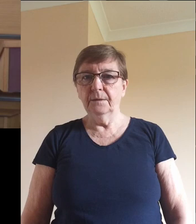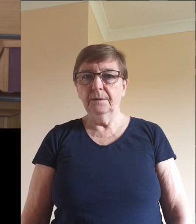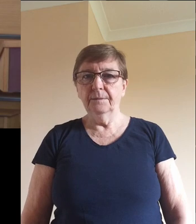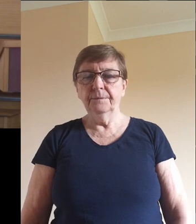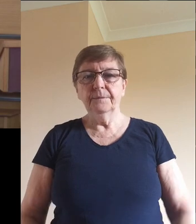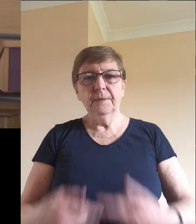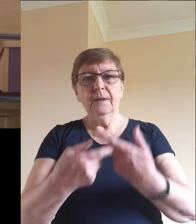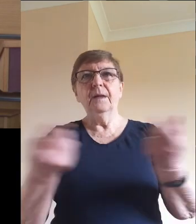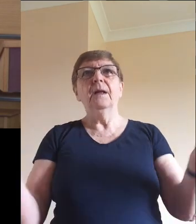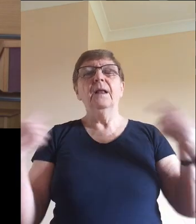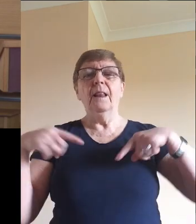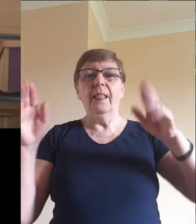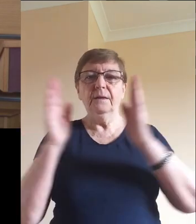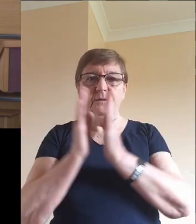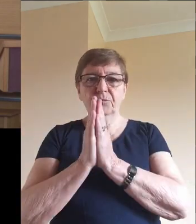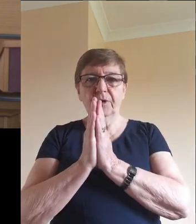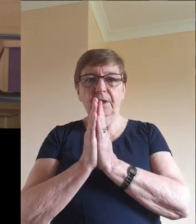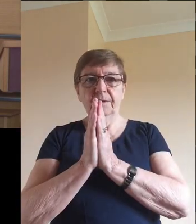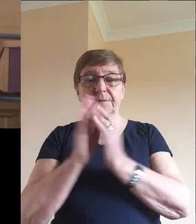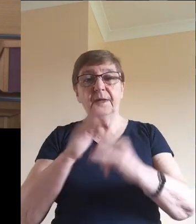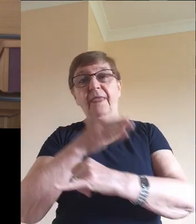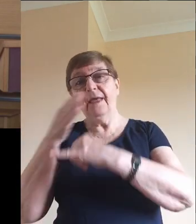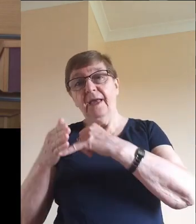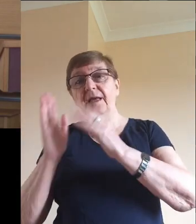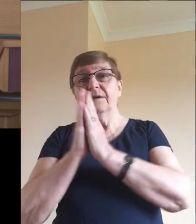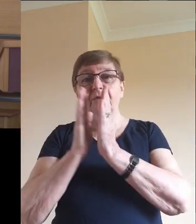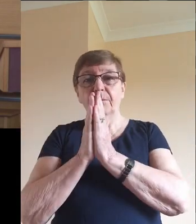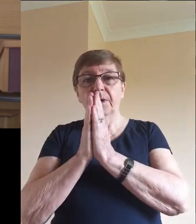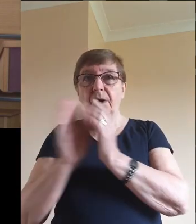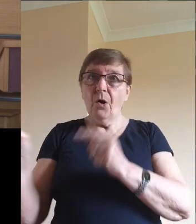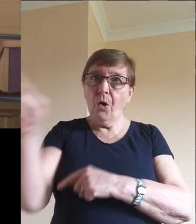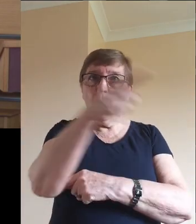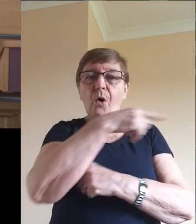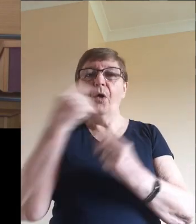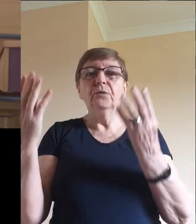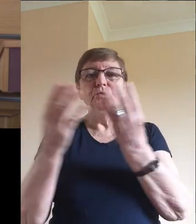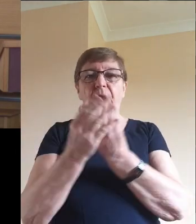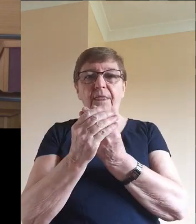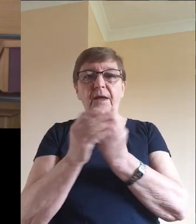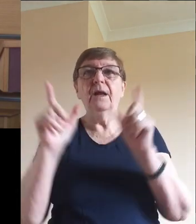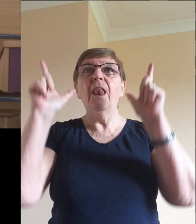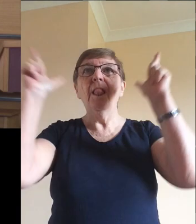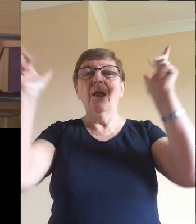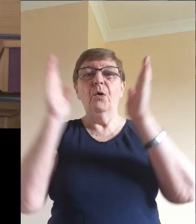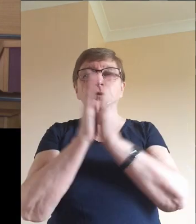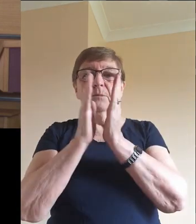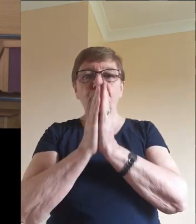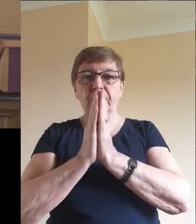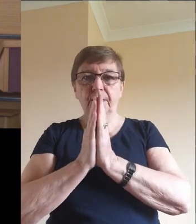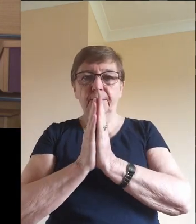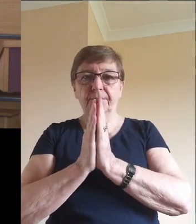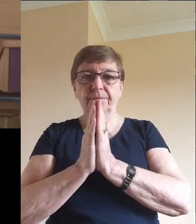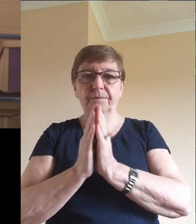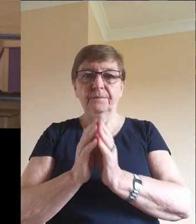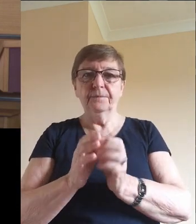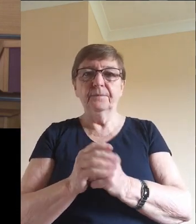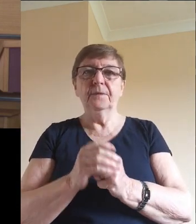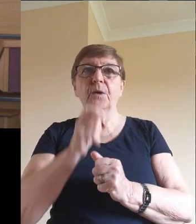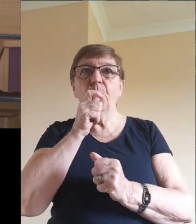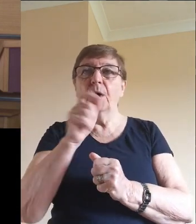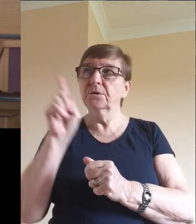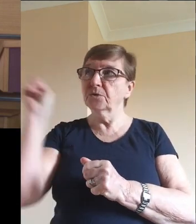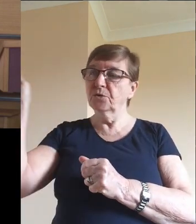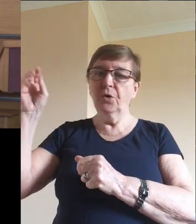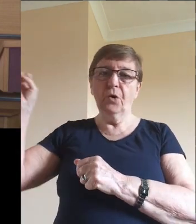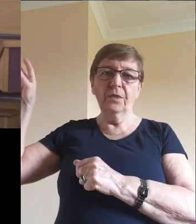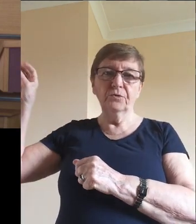Let us pray, and we'll gather up our prayers in the words of the Lord's Prayer, the form of the Lord's Prayer that we're using, and the words for that will appear on the screen at the